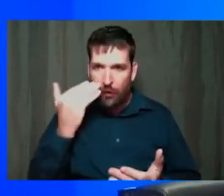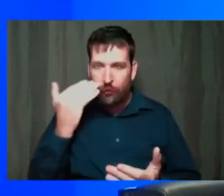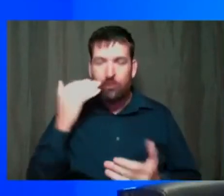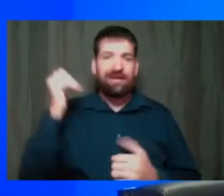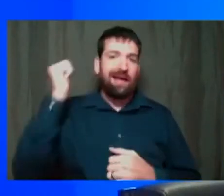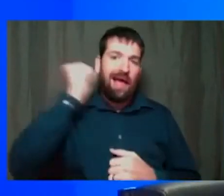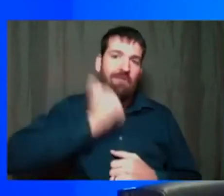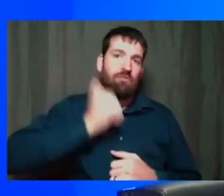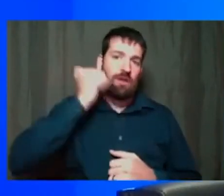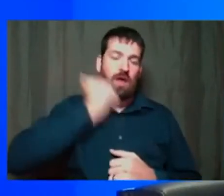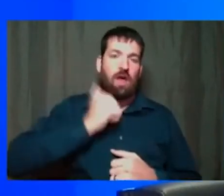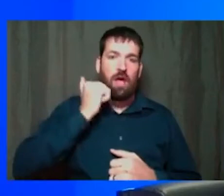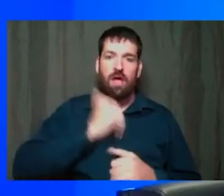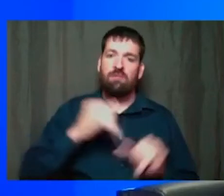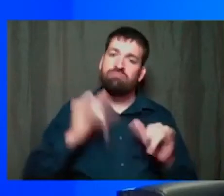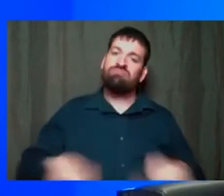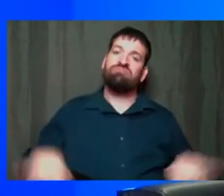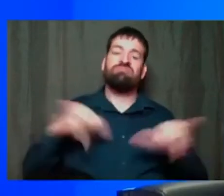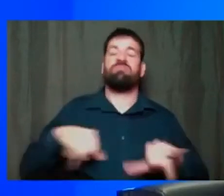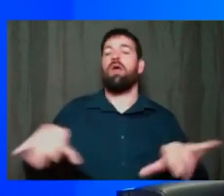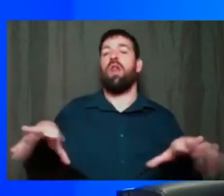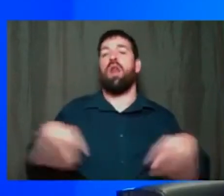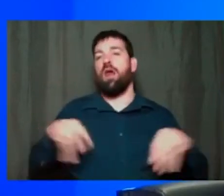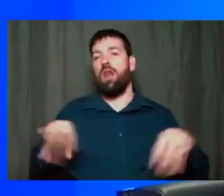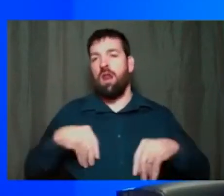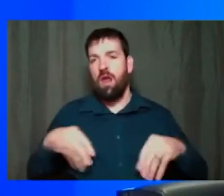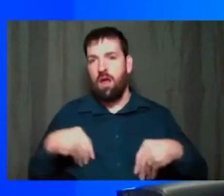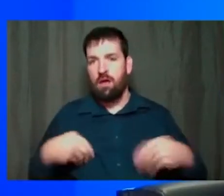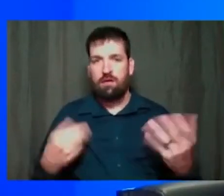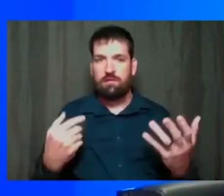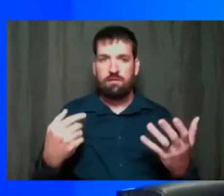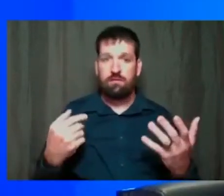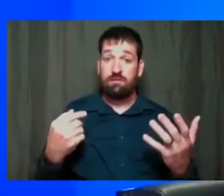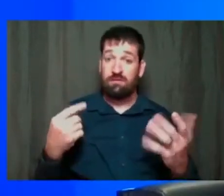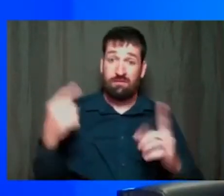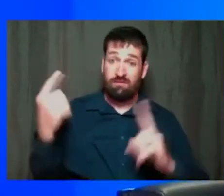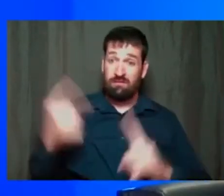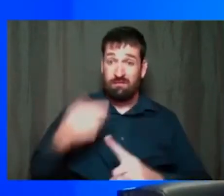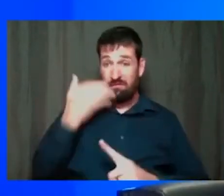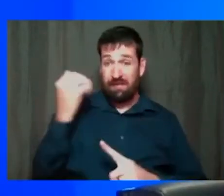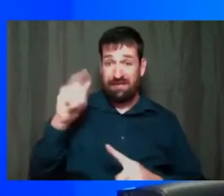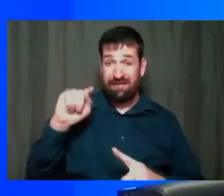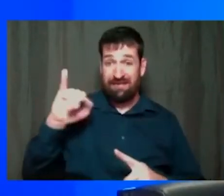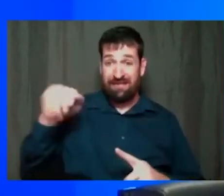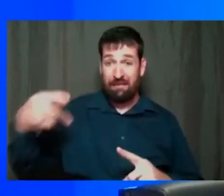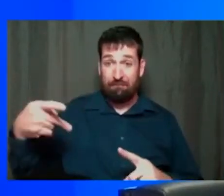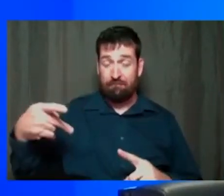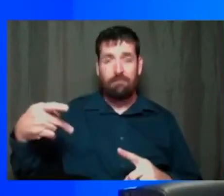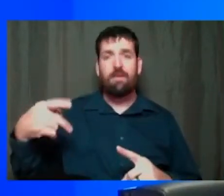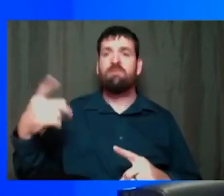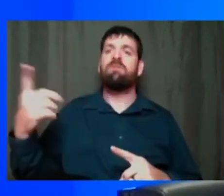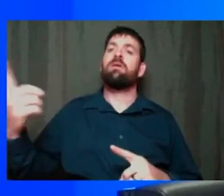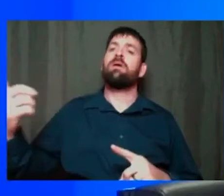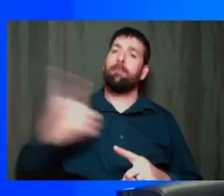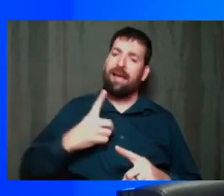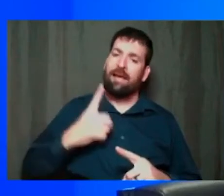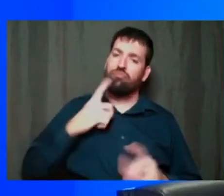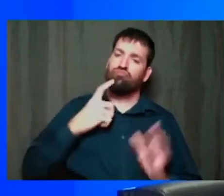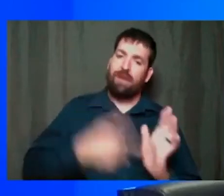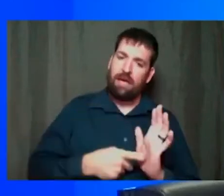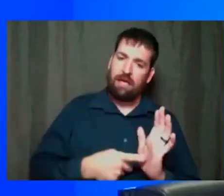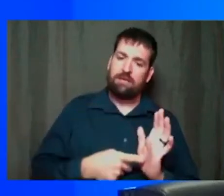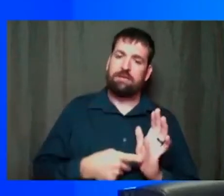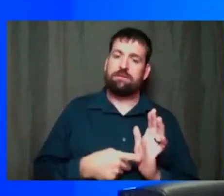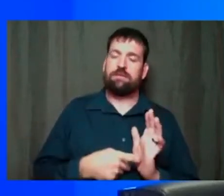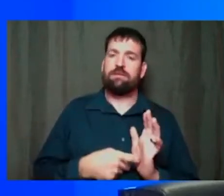signing ourselves over to. And essentially, the best tips I can give are to come back and recognize that this is the life you've